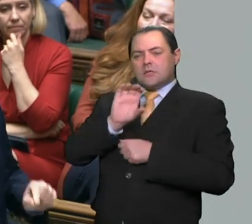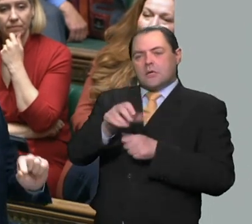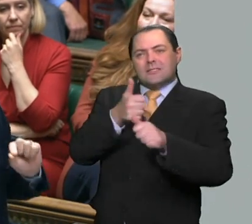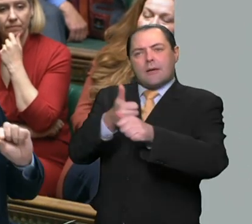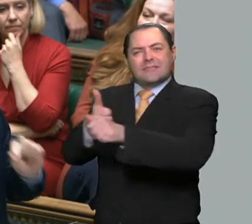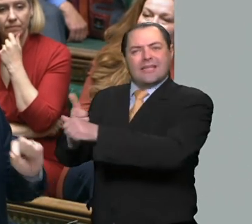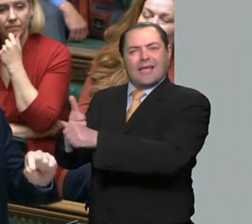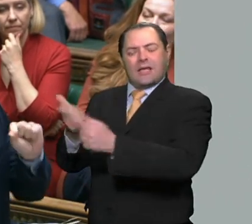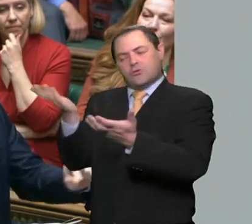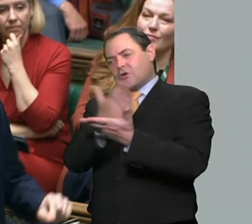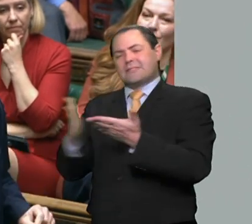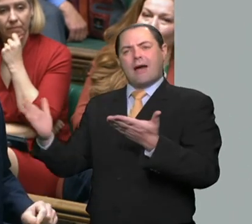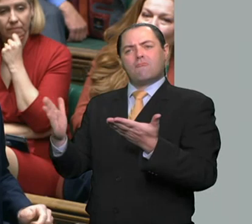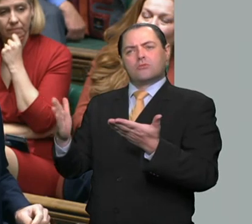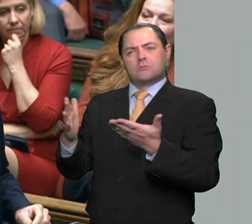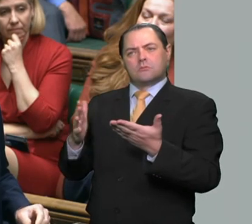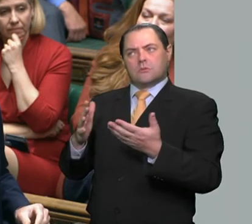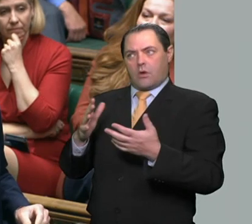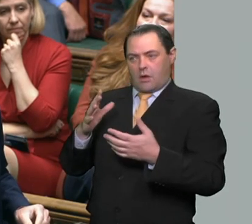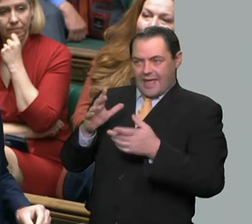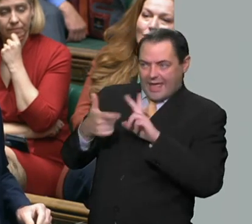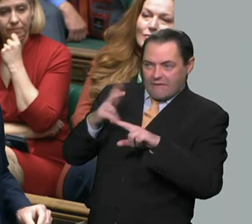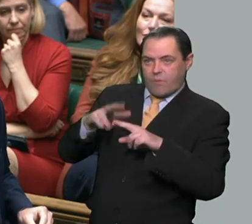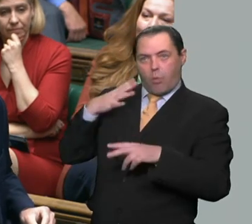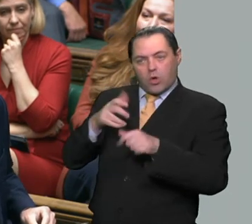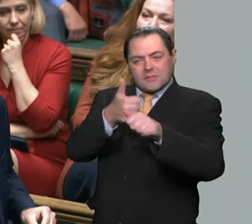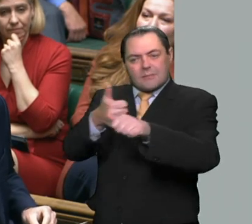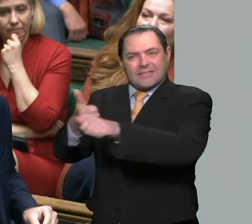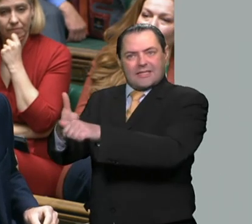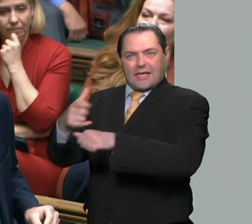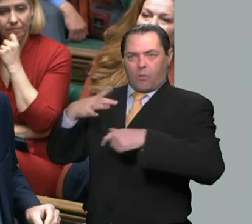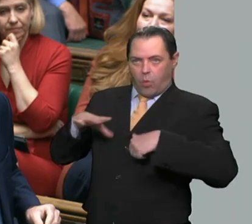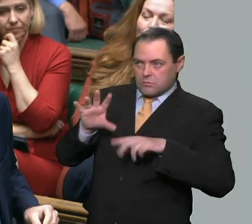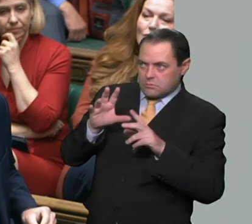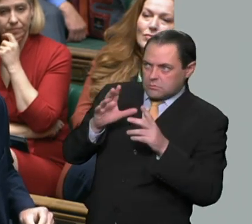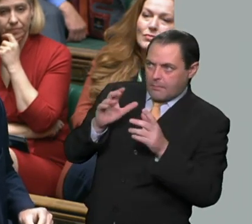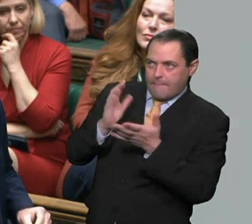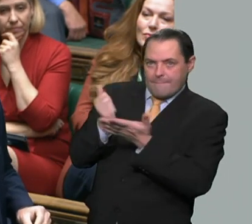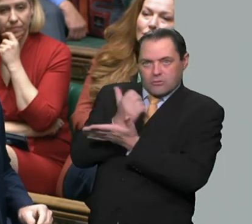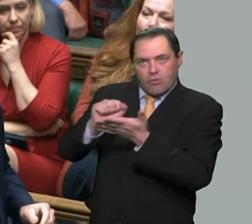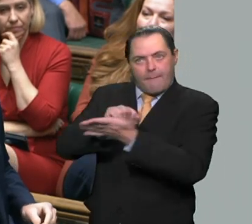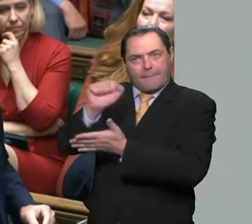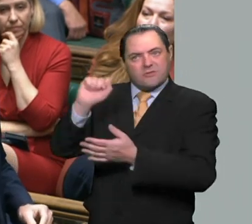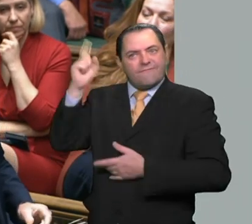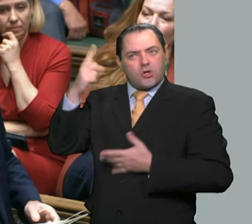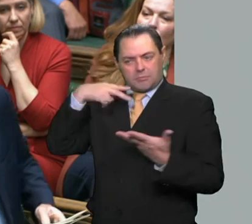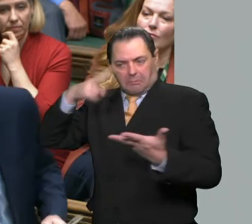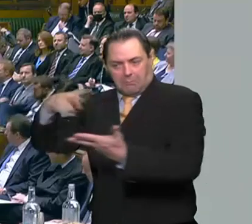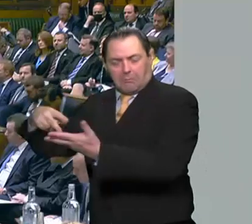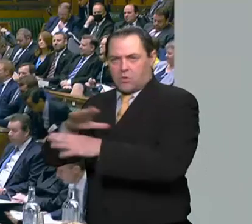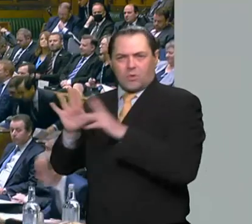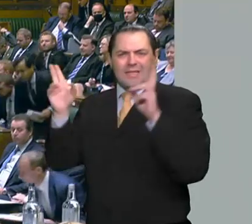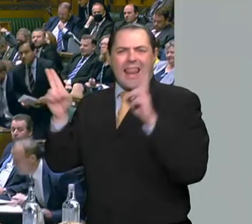transparency. So will he look carefully at proposals to publish details of more subsidies in future rather than fewer, as the current bill